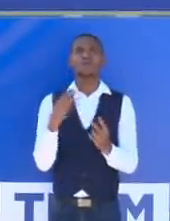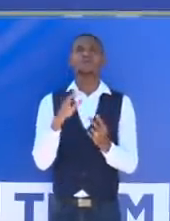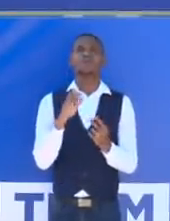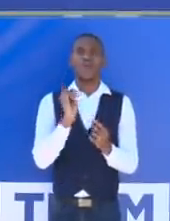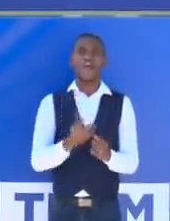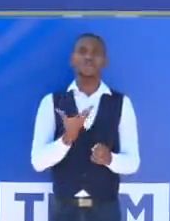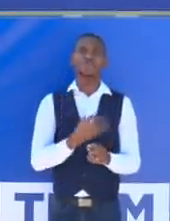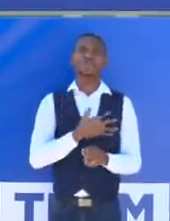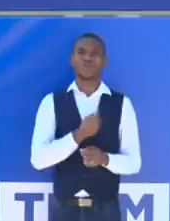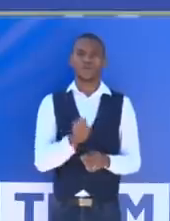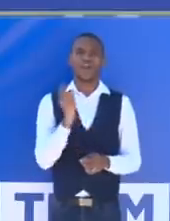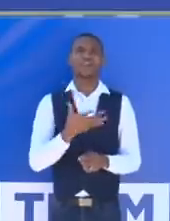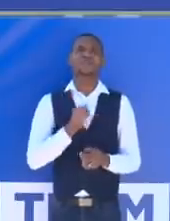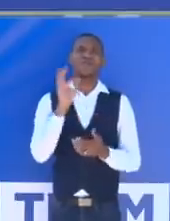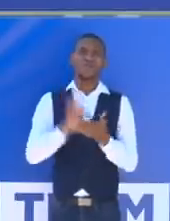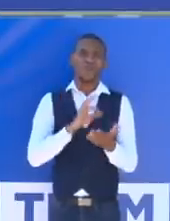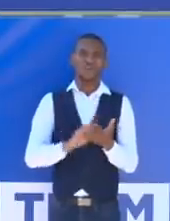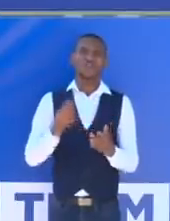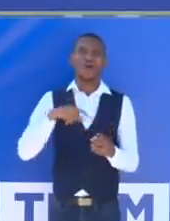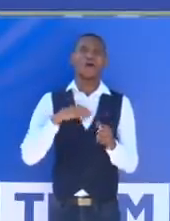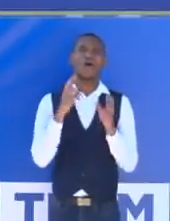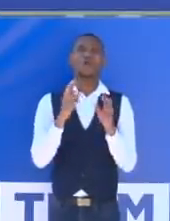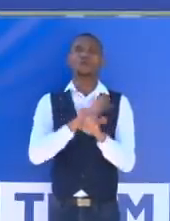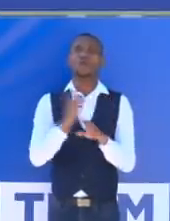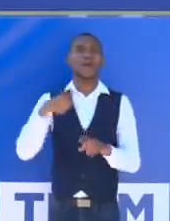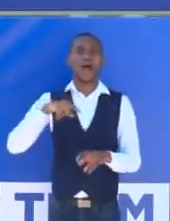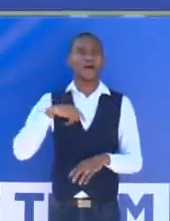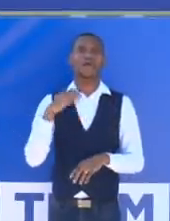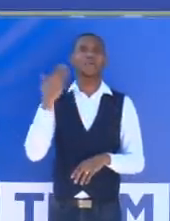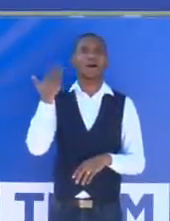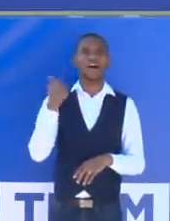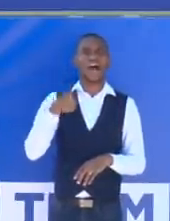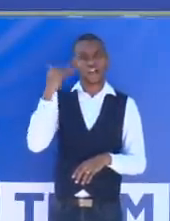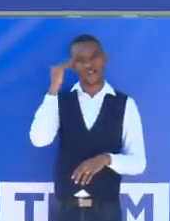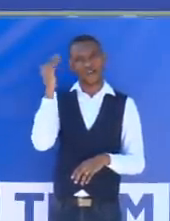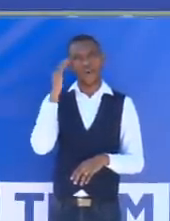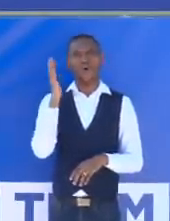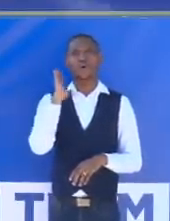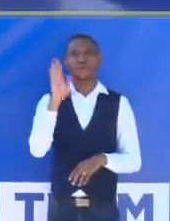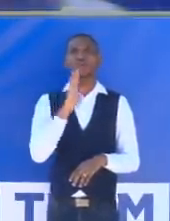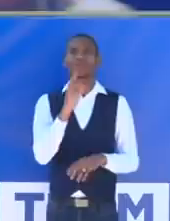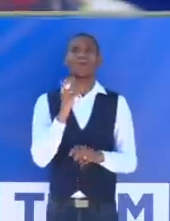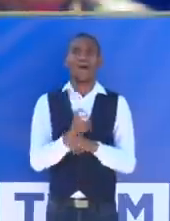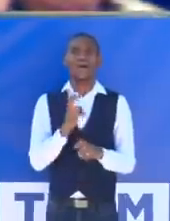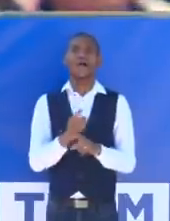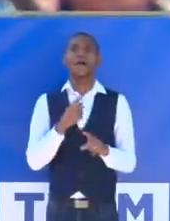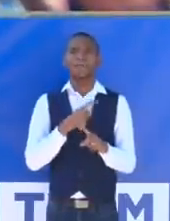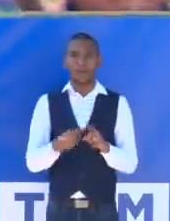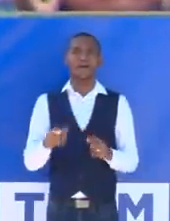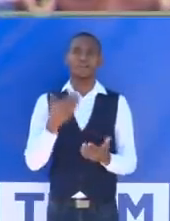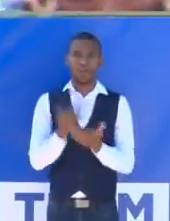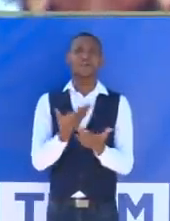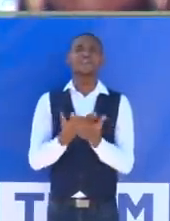brave. We have to vote for our hopes, not our past. And I know it's going to be hard, but it is